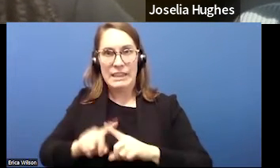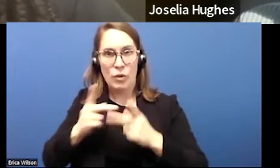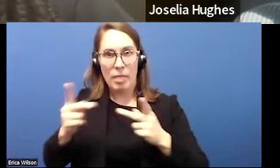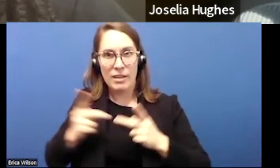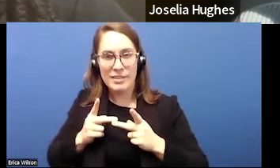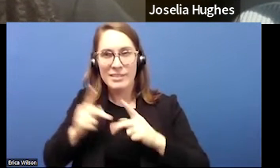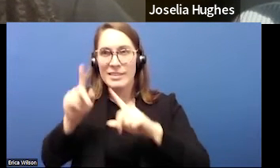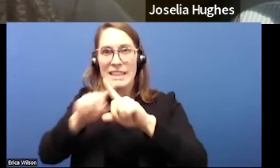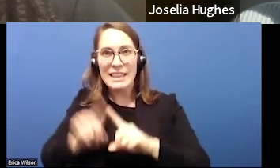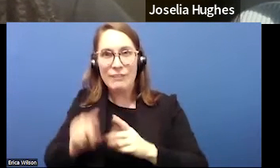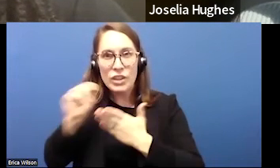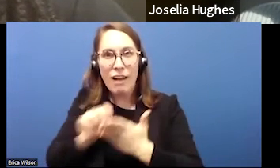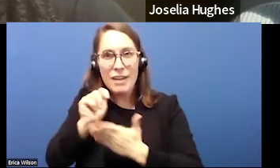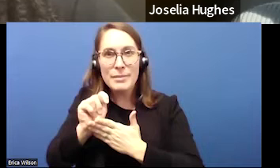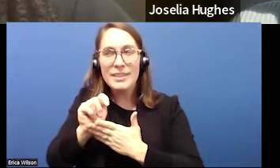And